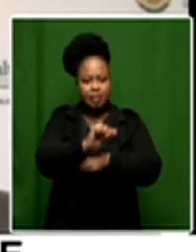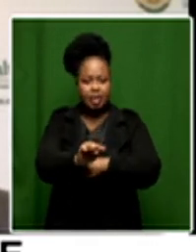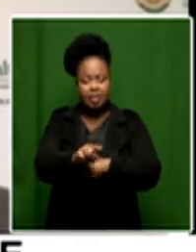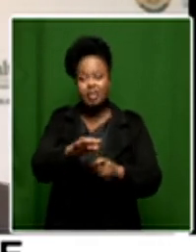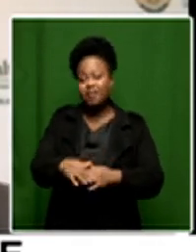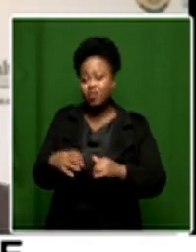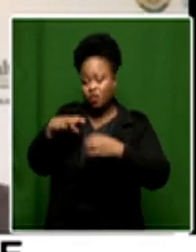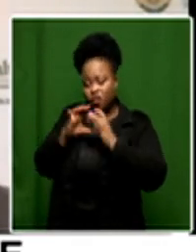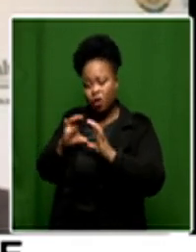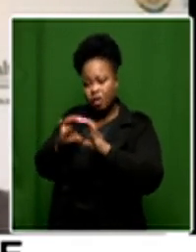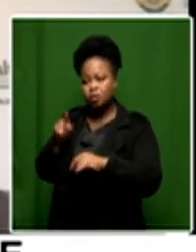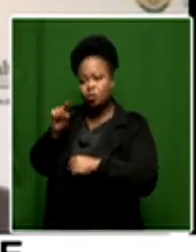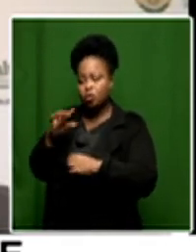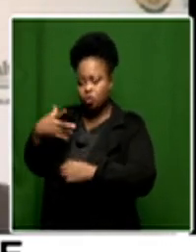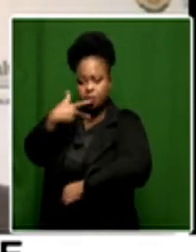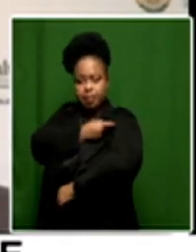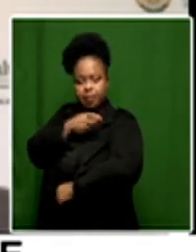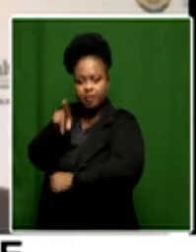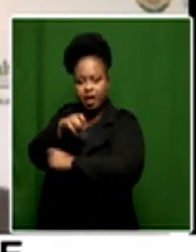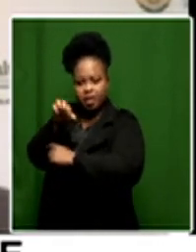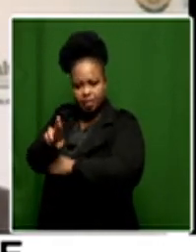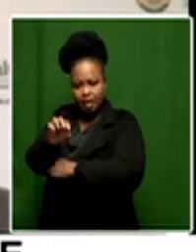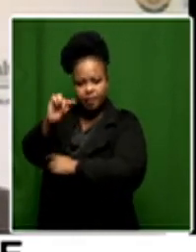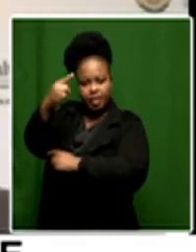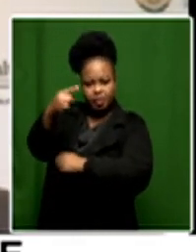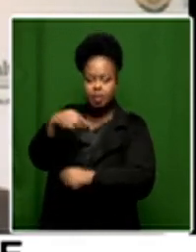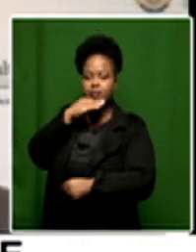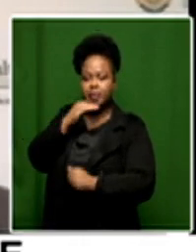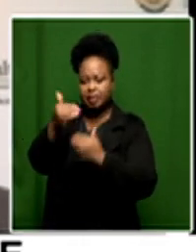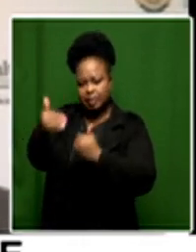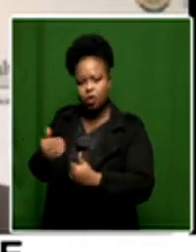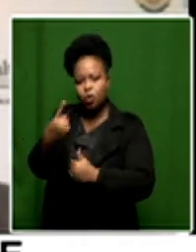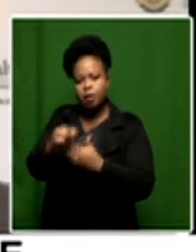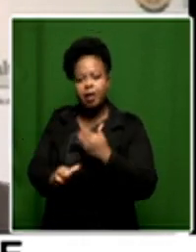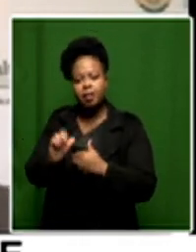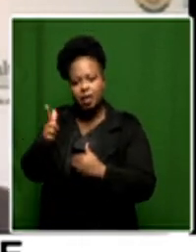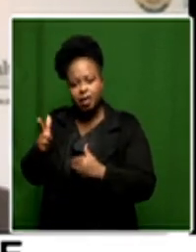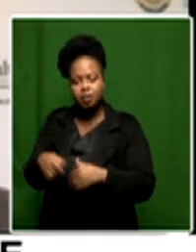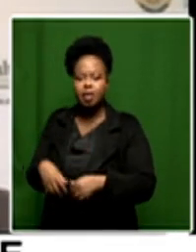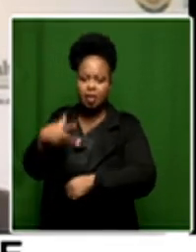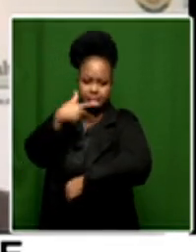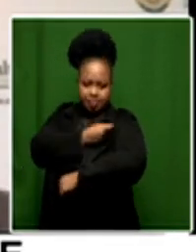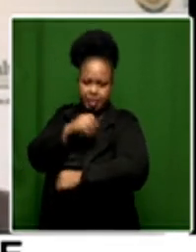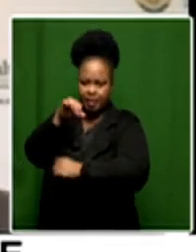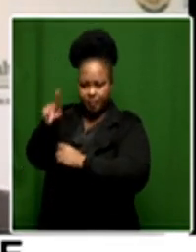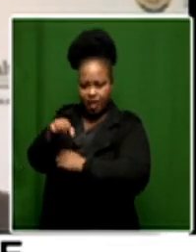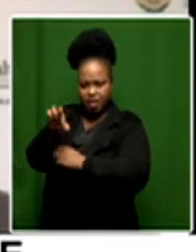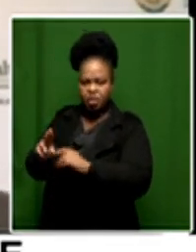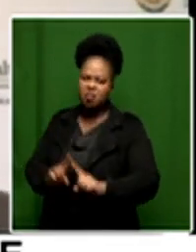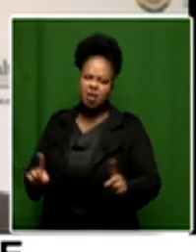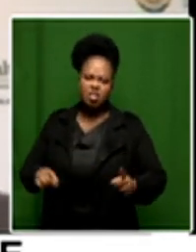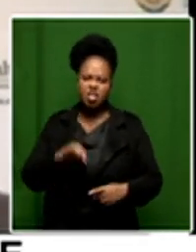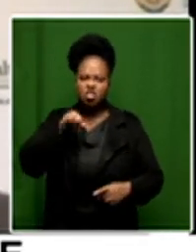Pfizer, first one, the booster must be Pfizer, and so on. So they have to be worked on in that way. Except for J&J, where